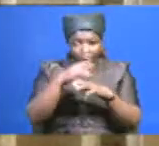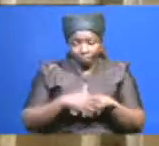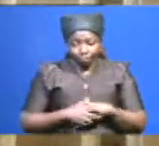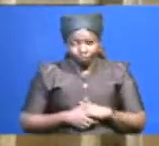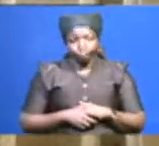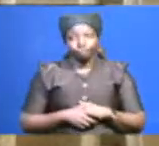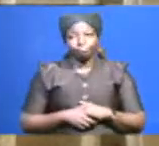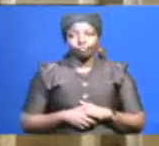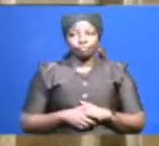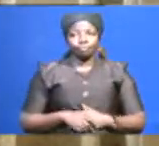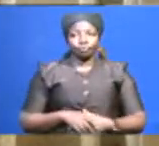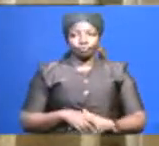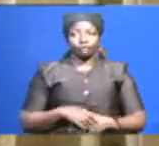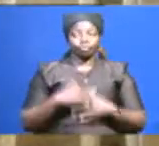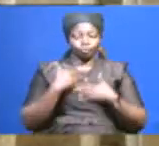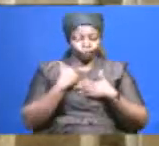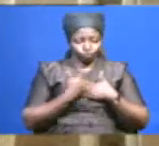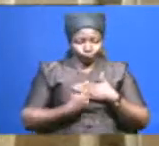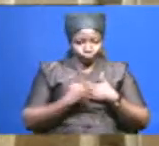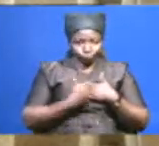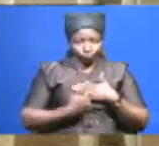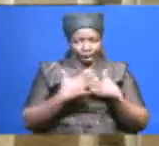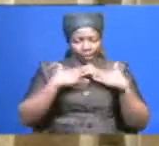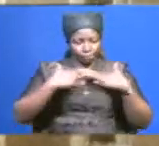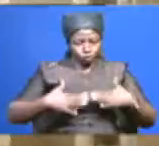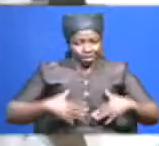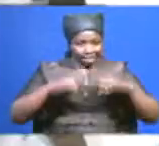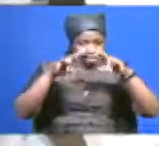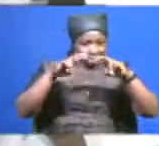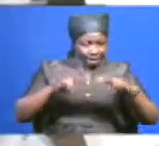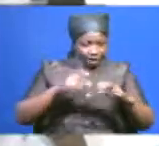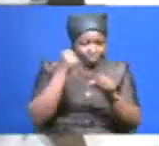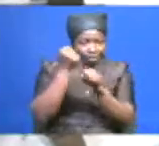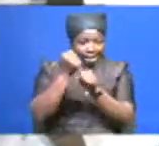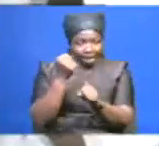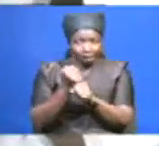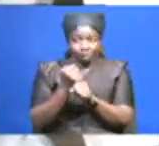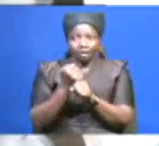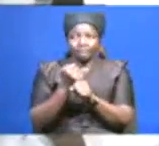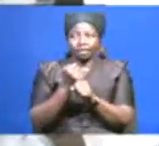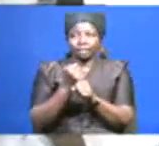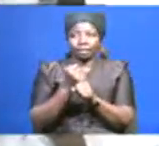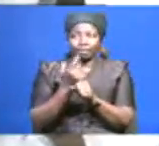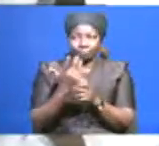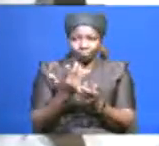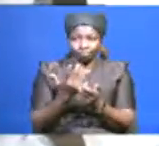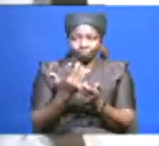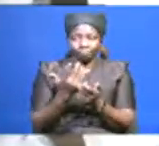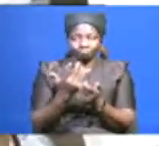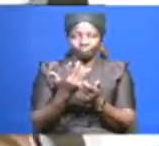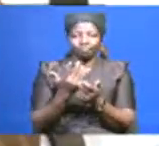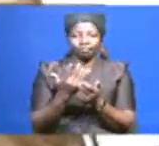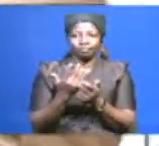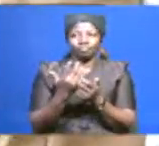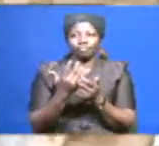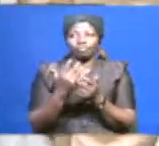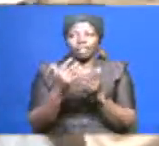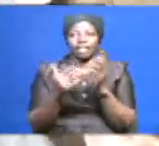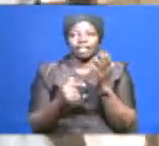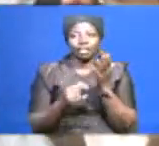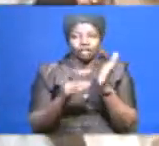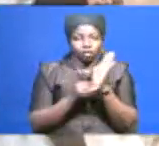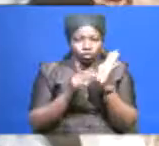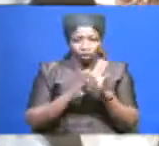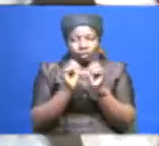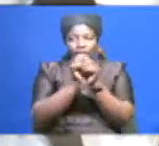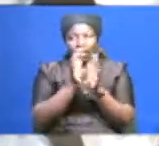by Chief Government Pathologist Johansen Oduor, assisted by detectives from the Homicide Unit of the Directorate of Criminal Investigations and